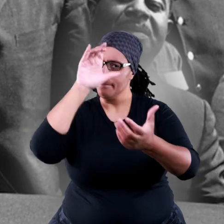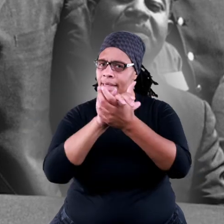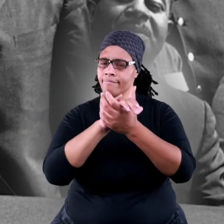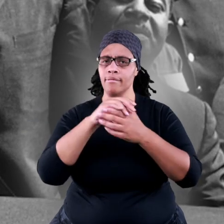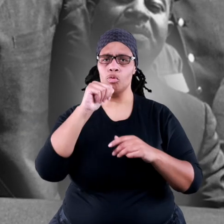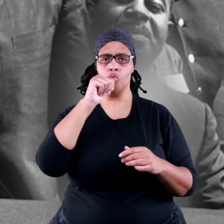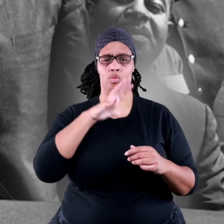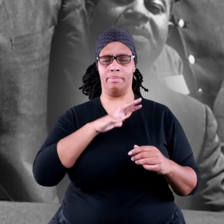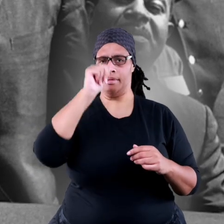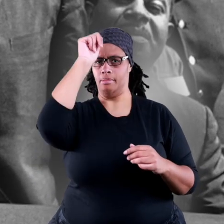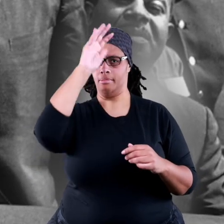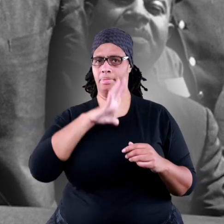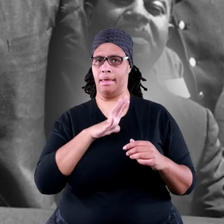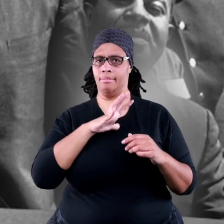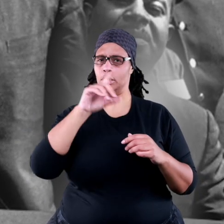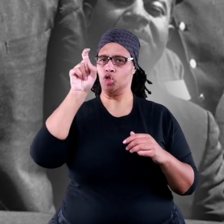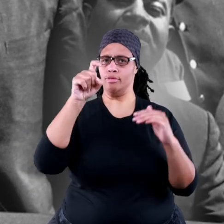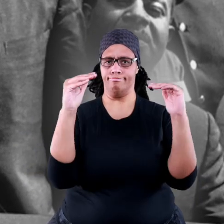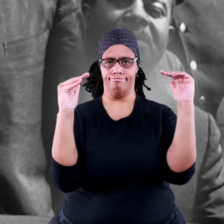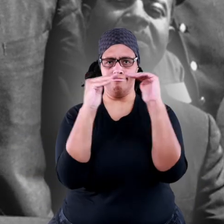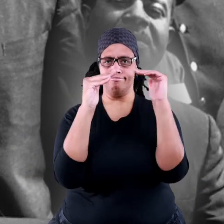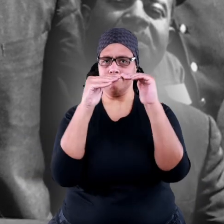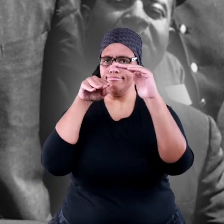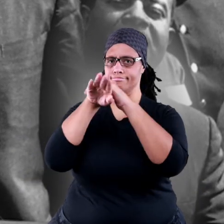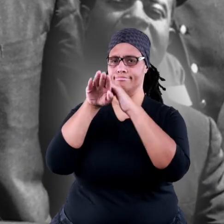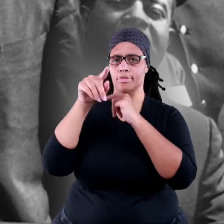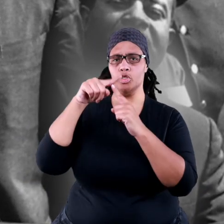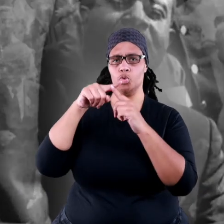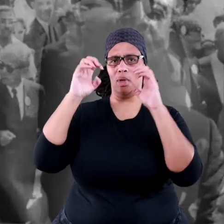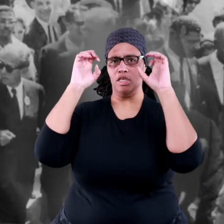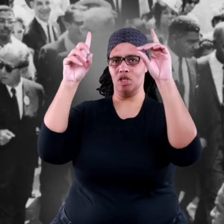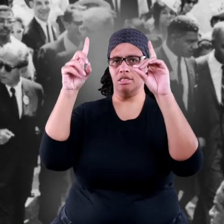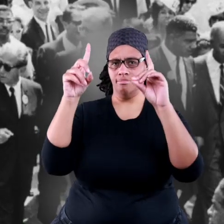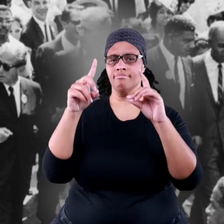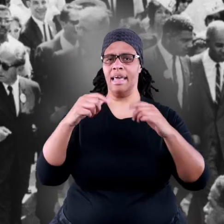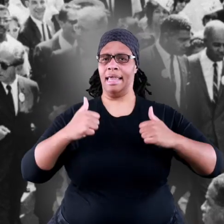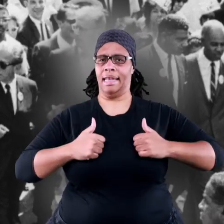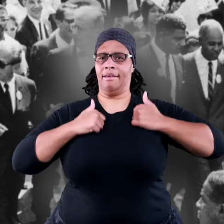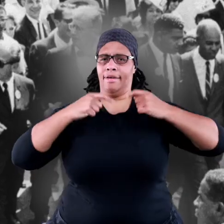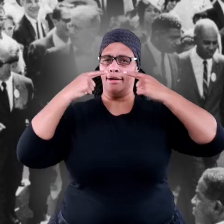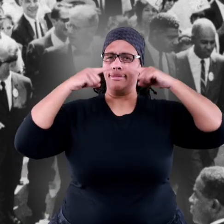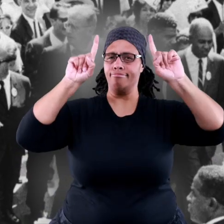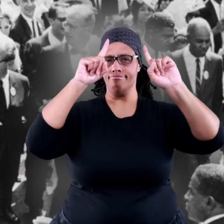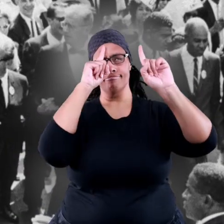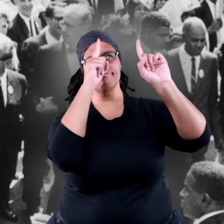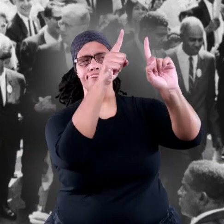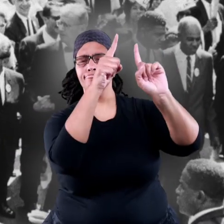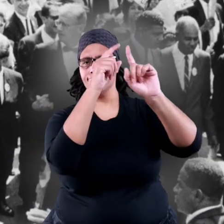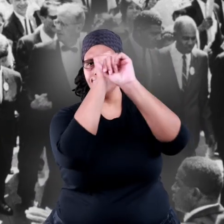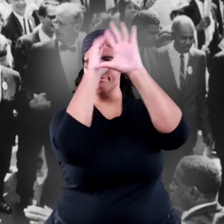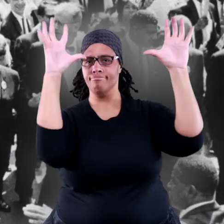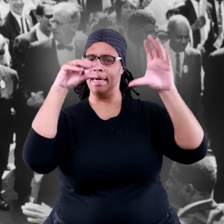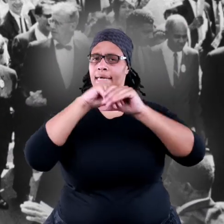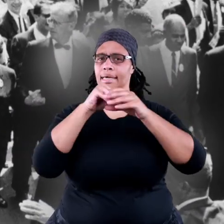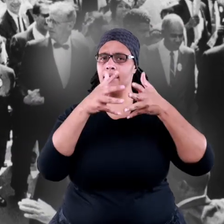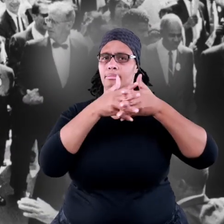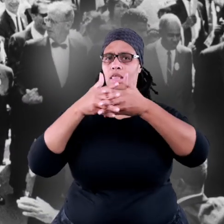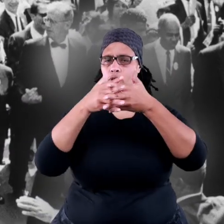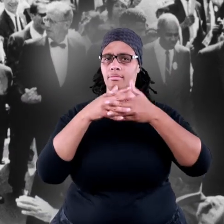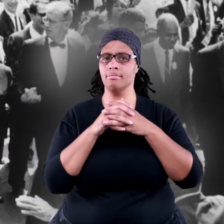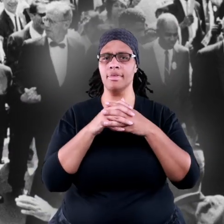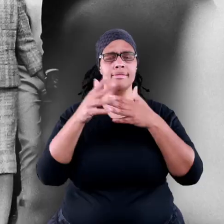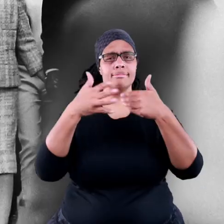you believe that all men and women should have equal access to education, to live and achieve their goals and dreams